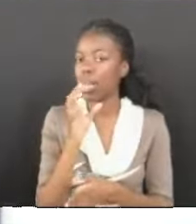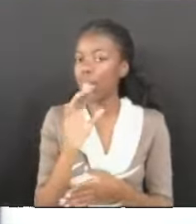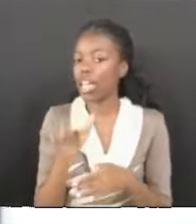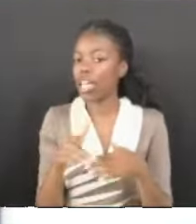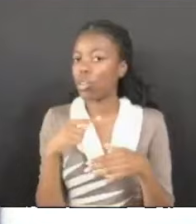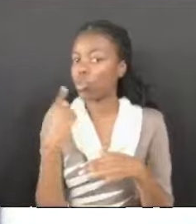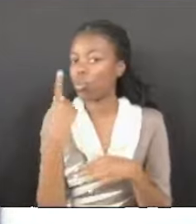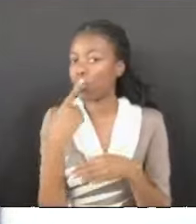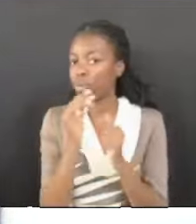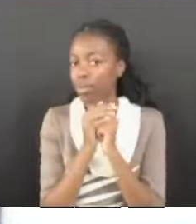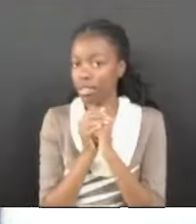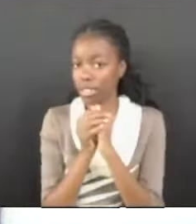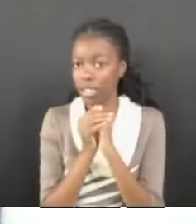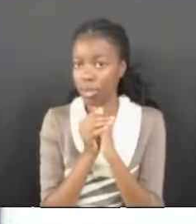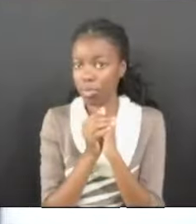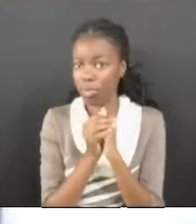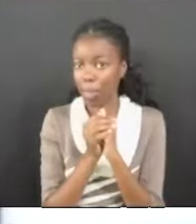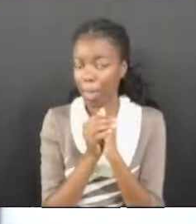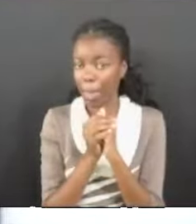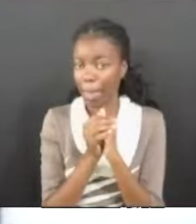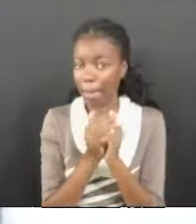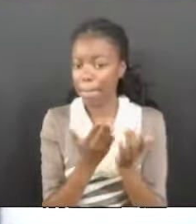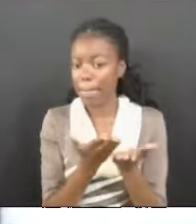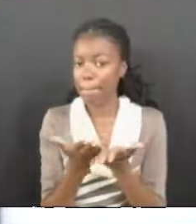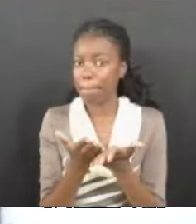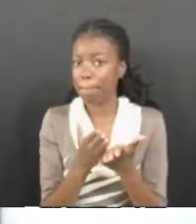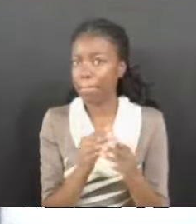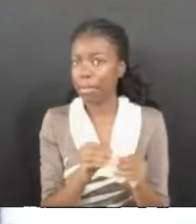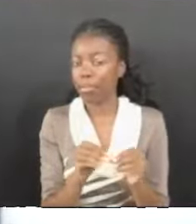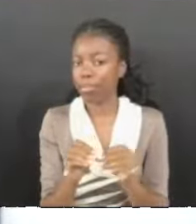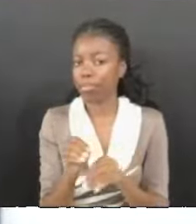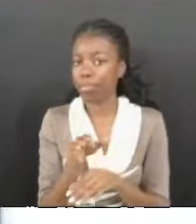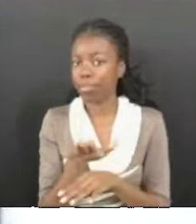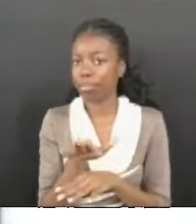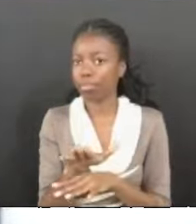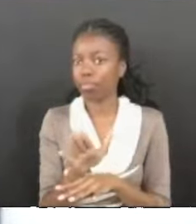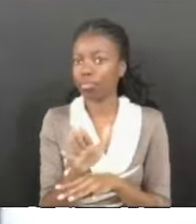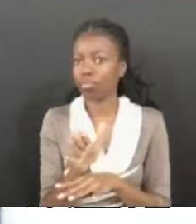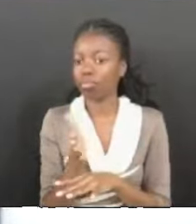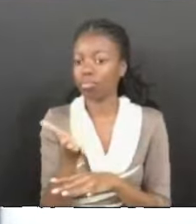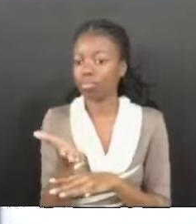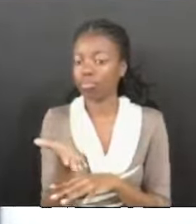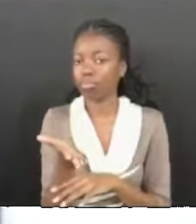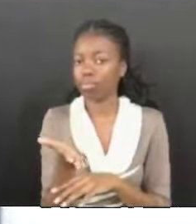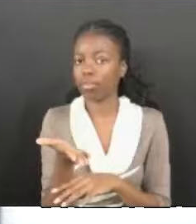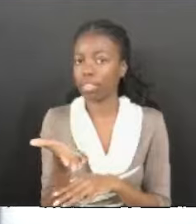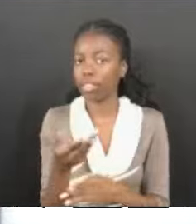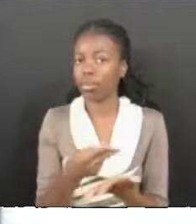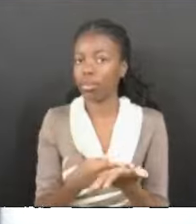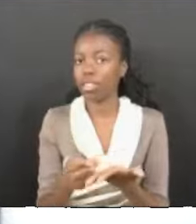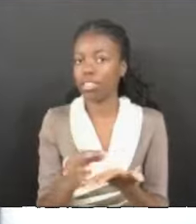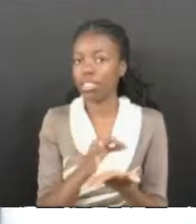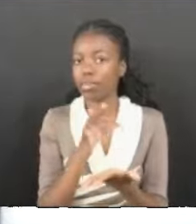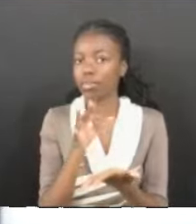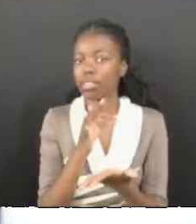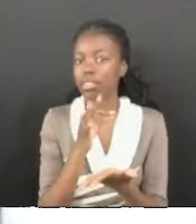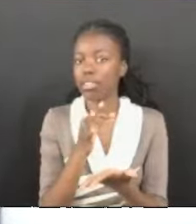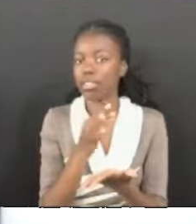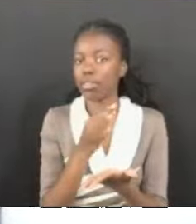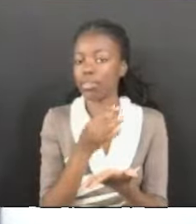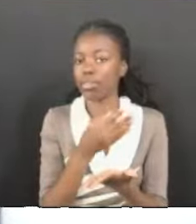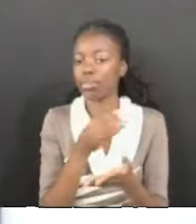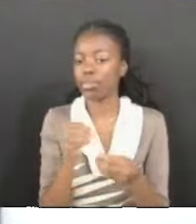worship? Making good choices is guided by one of the gifts of the Holy Spirit, which is